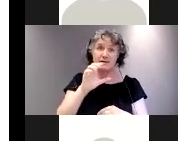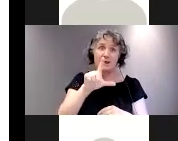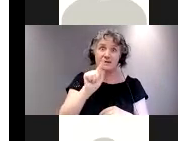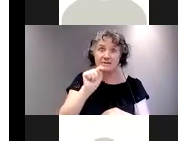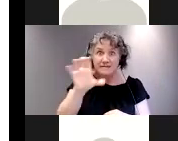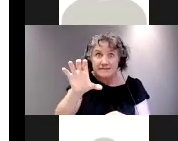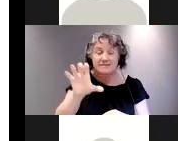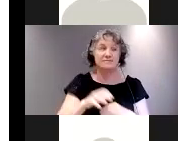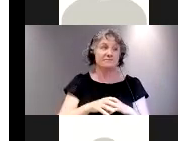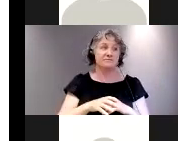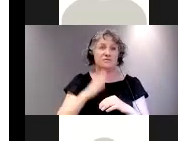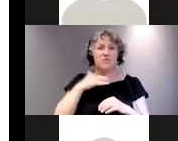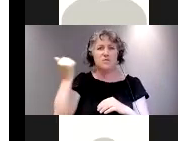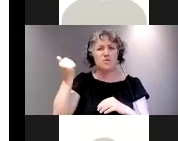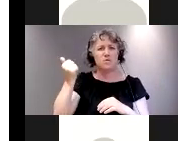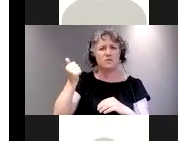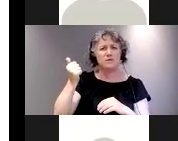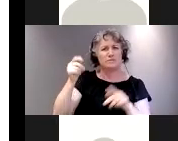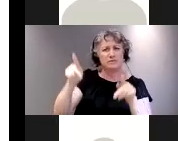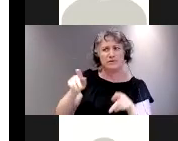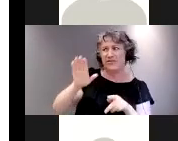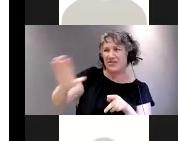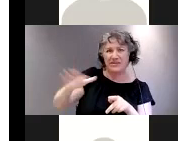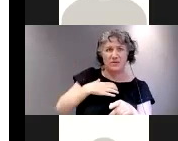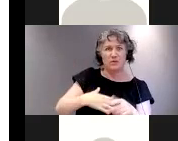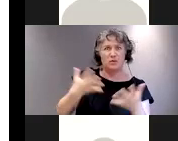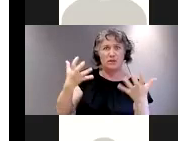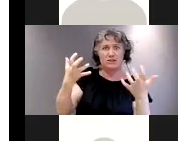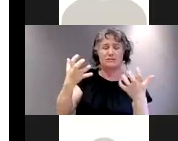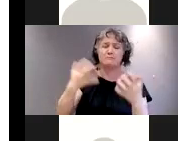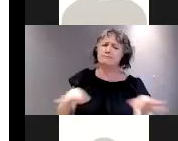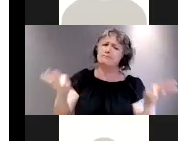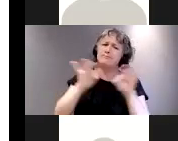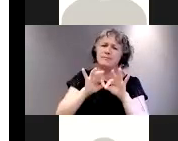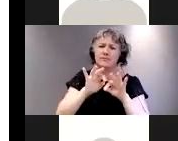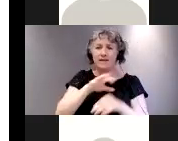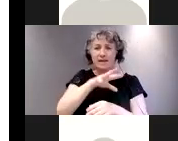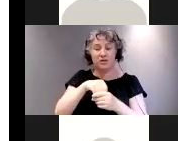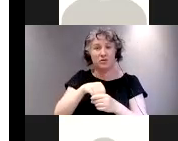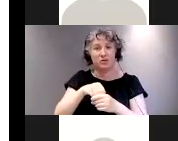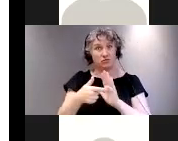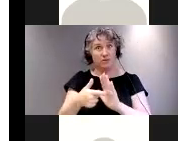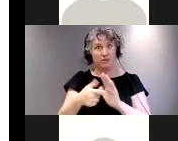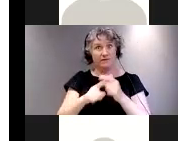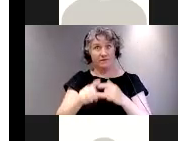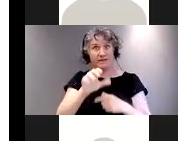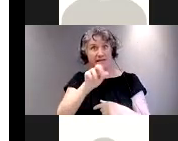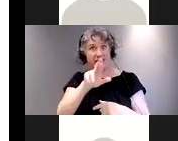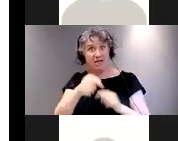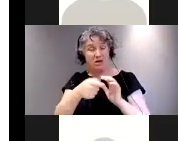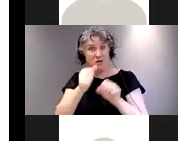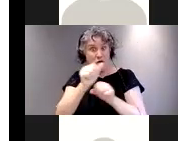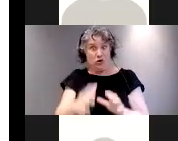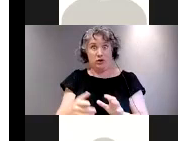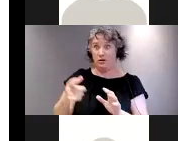older adults' wishes are so important. We can include a representative from the care workers, right? Like we